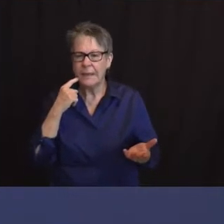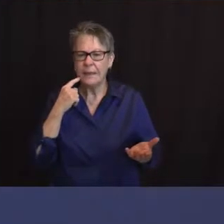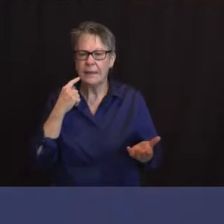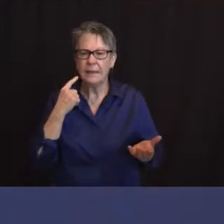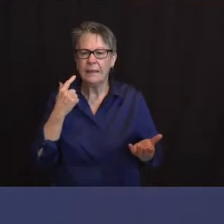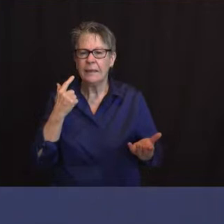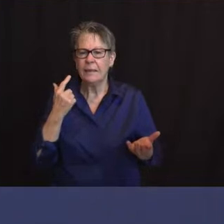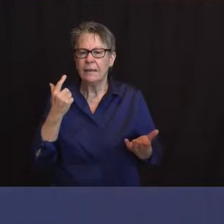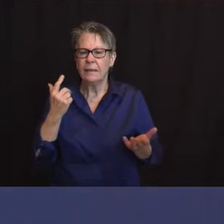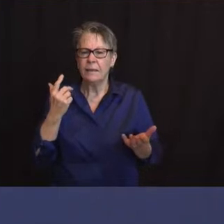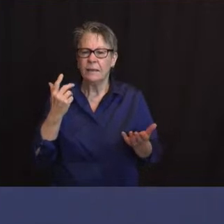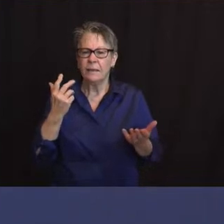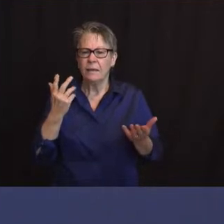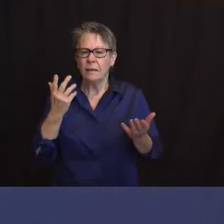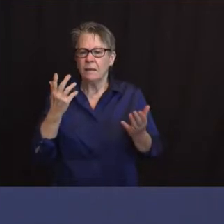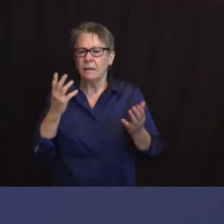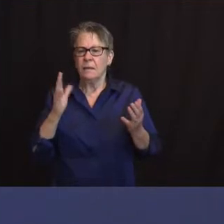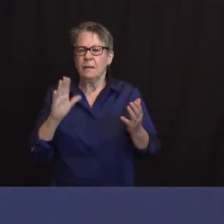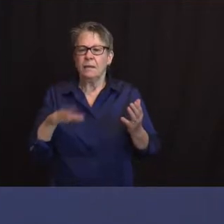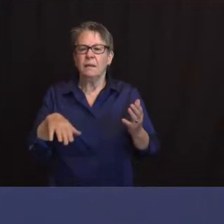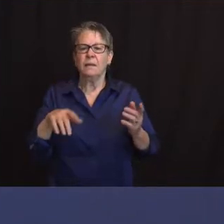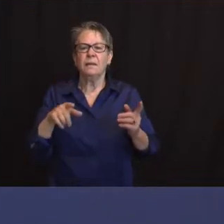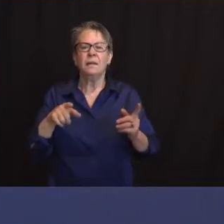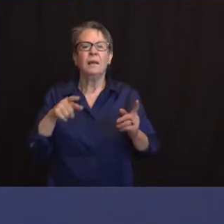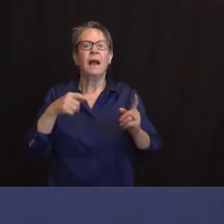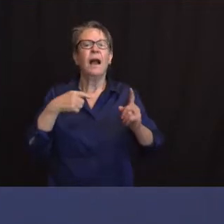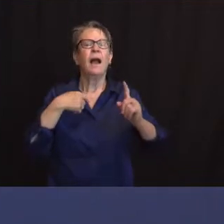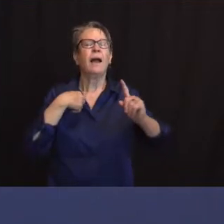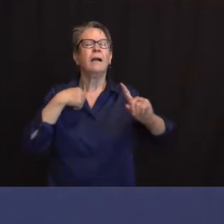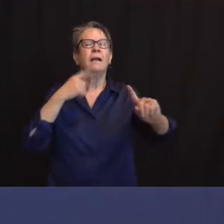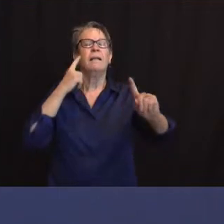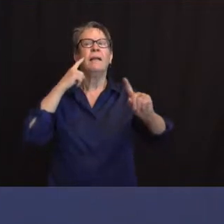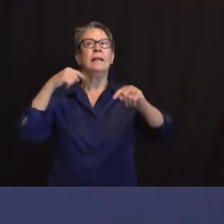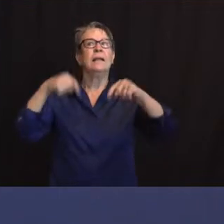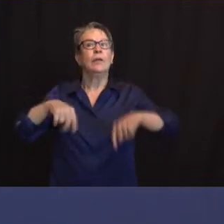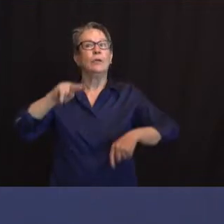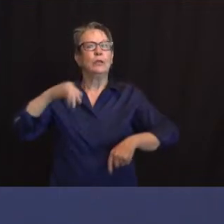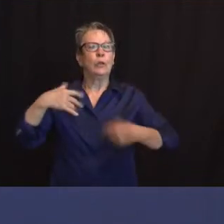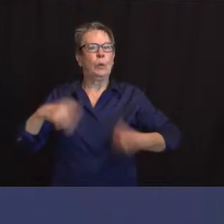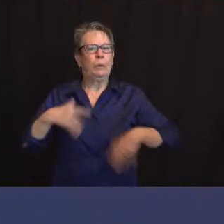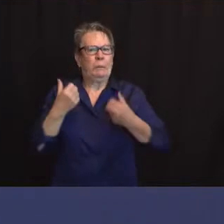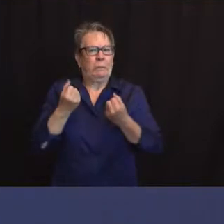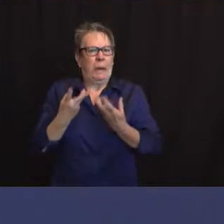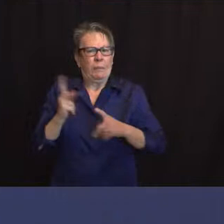it's density. It's not just the densest state, the densest region in the country.